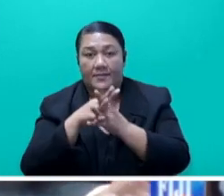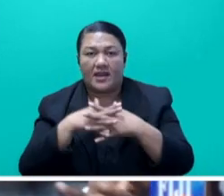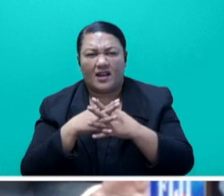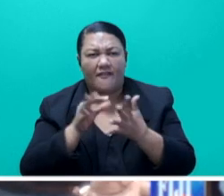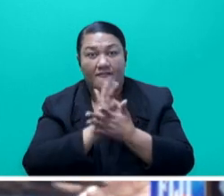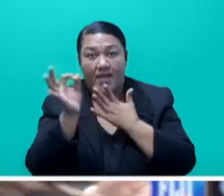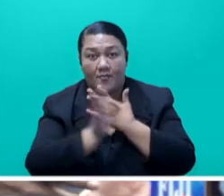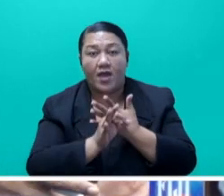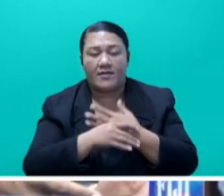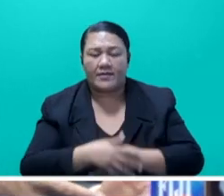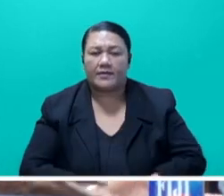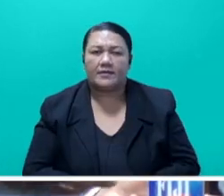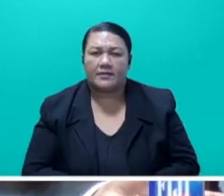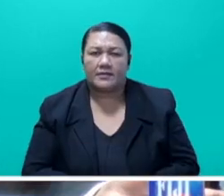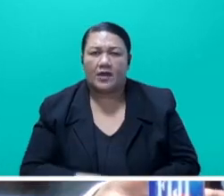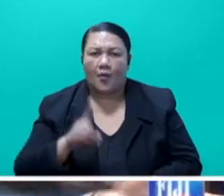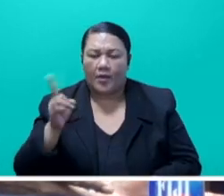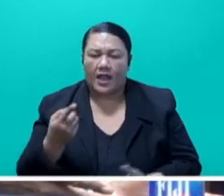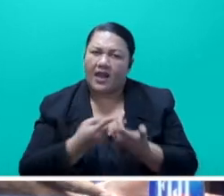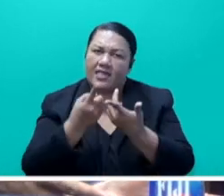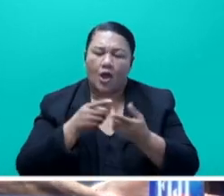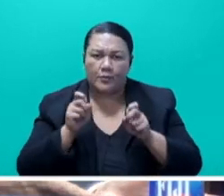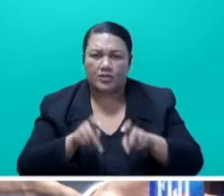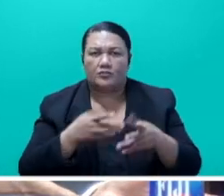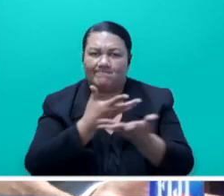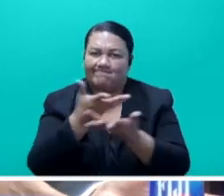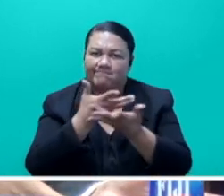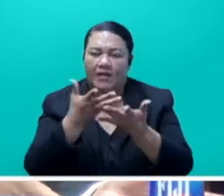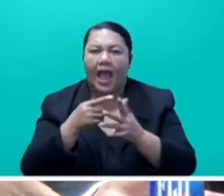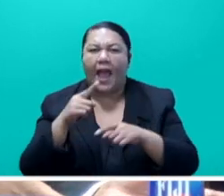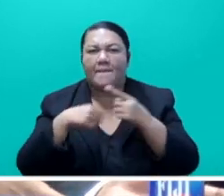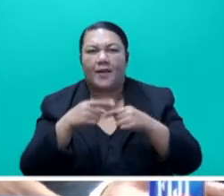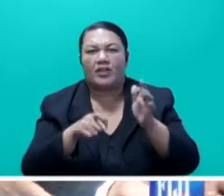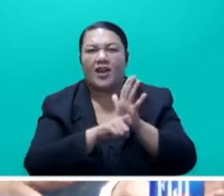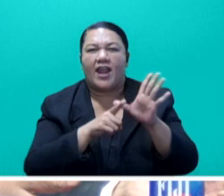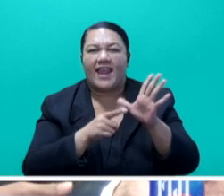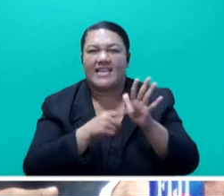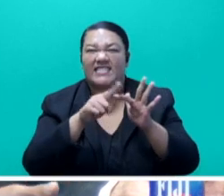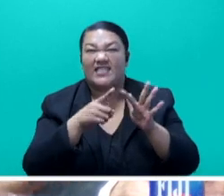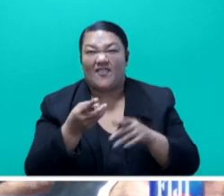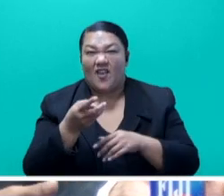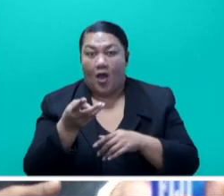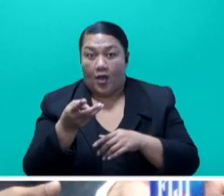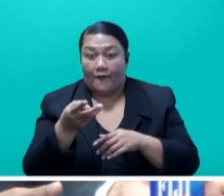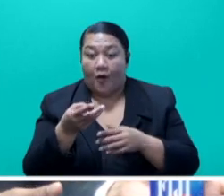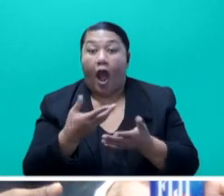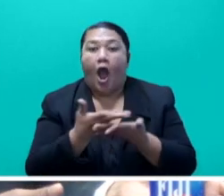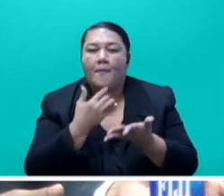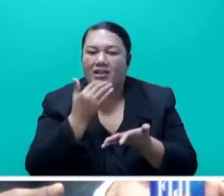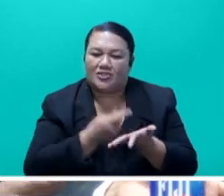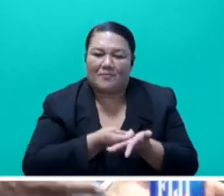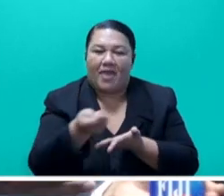where we will have an opportunity to again discuss the rates, particularly when it comes to